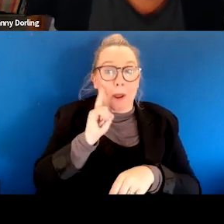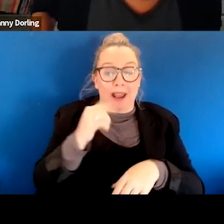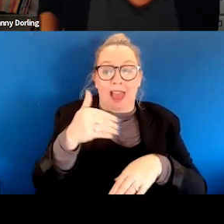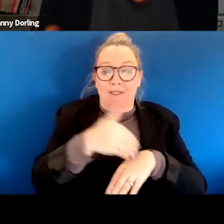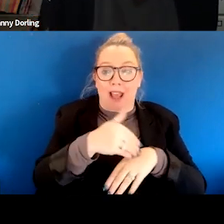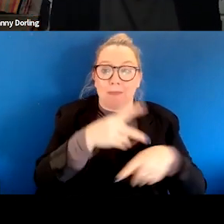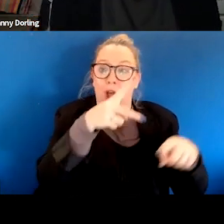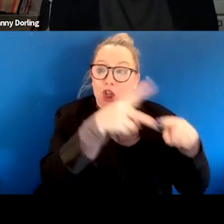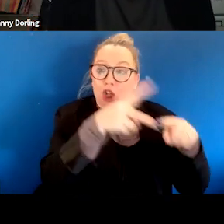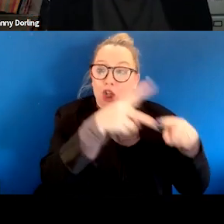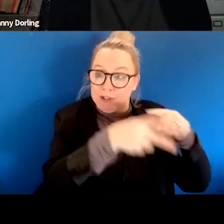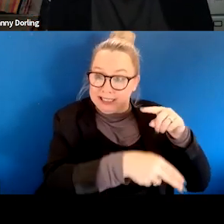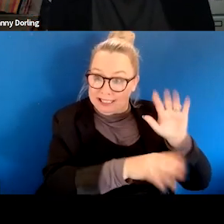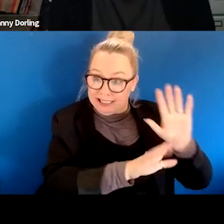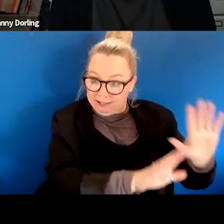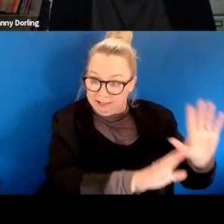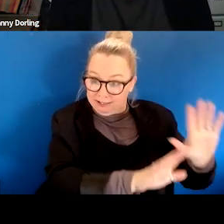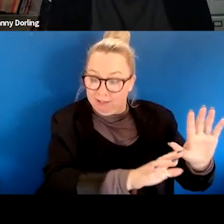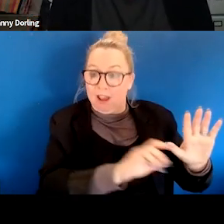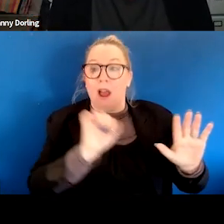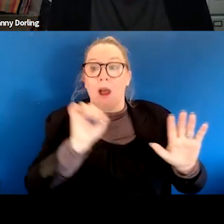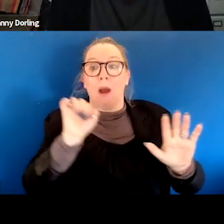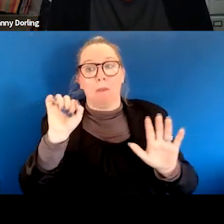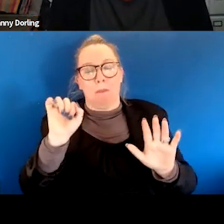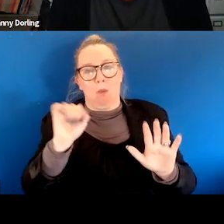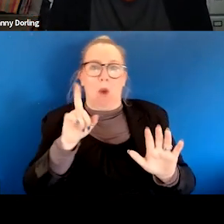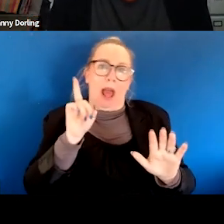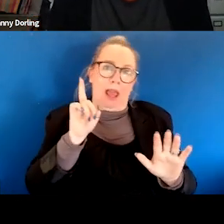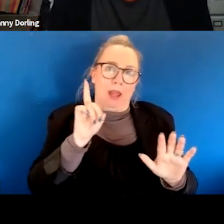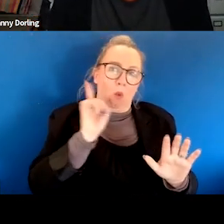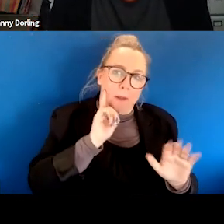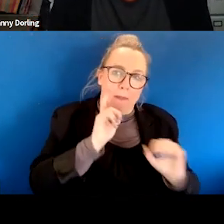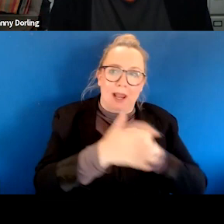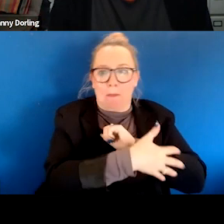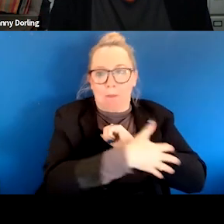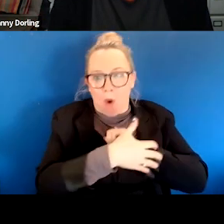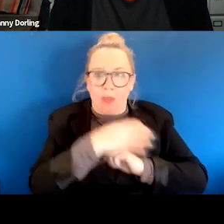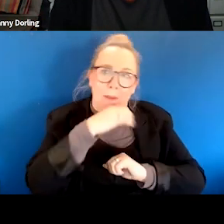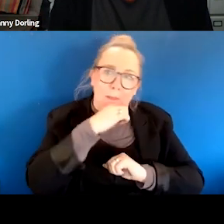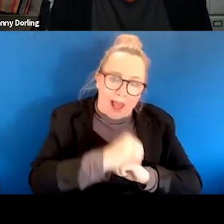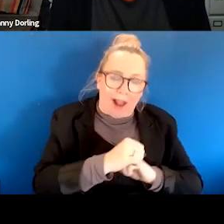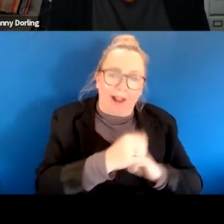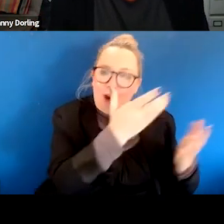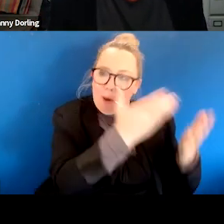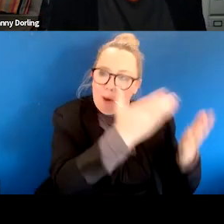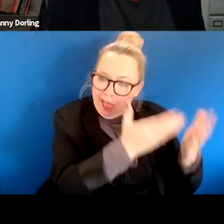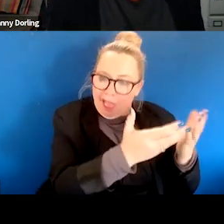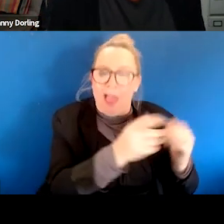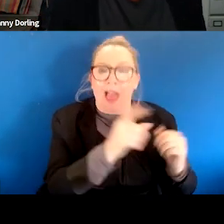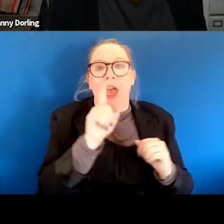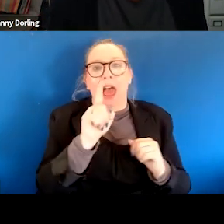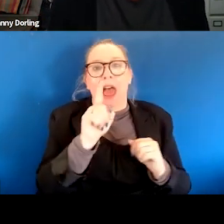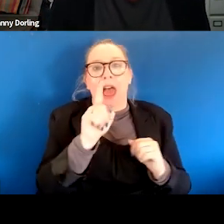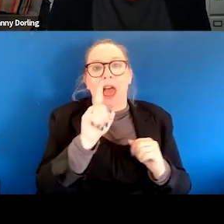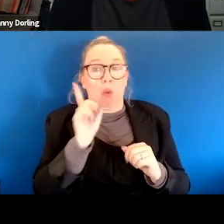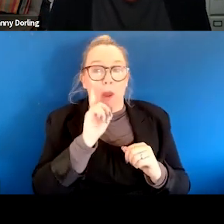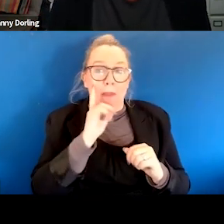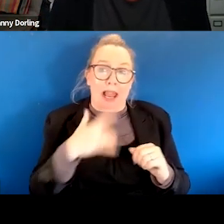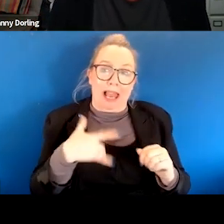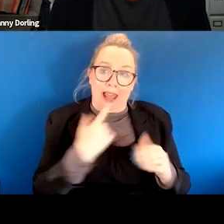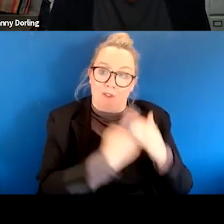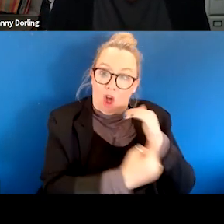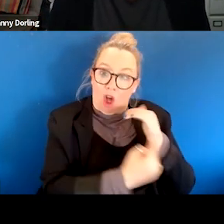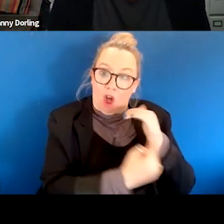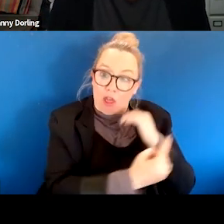affected by austerity than men because women are poorer than men, and elderly women are much more likely to be living on their own than elderly men